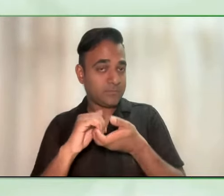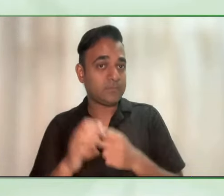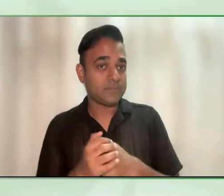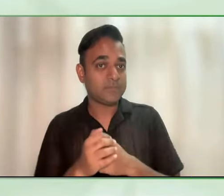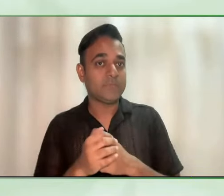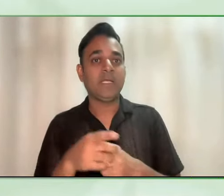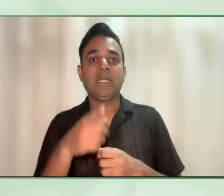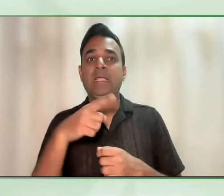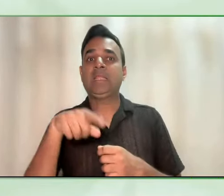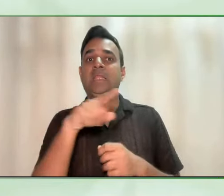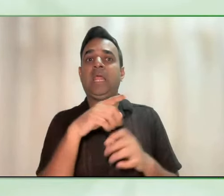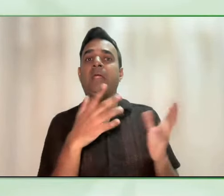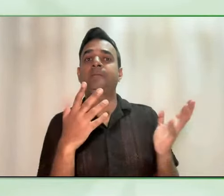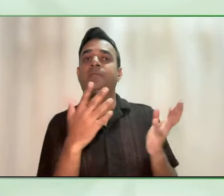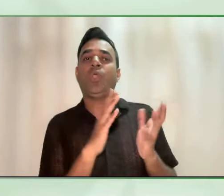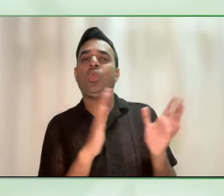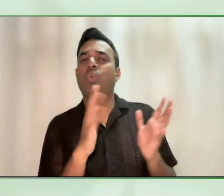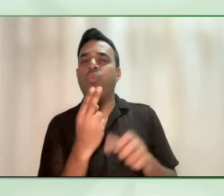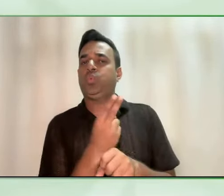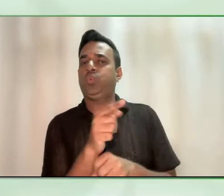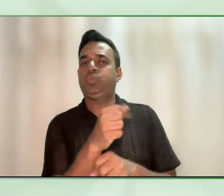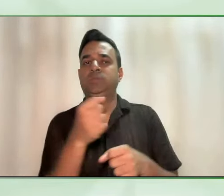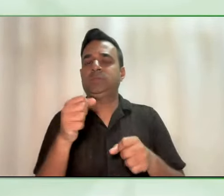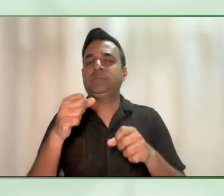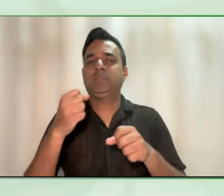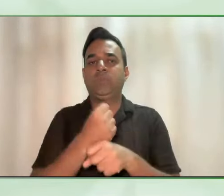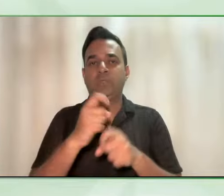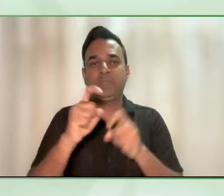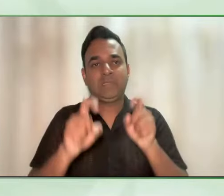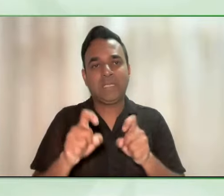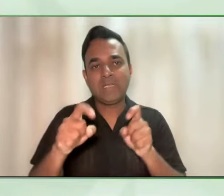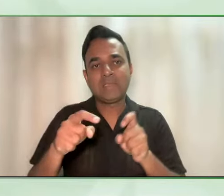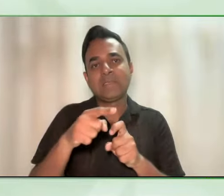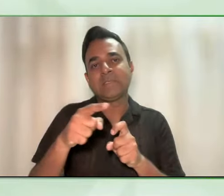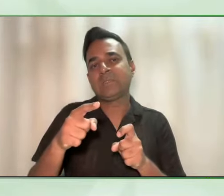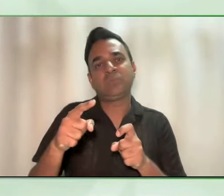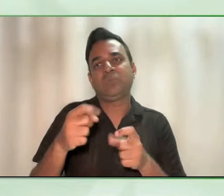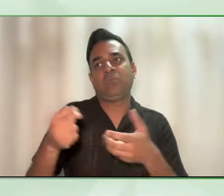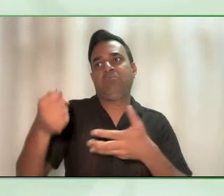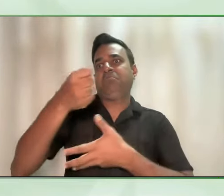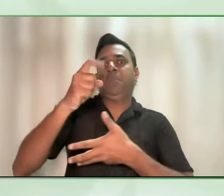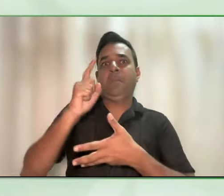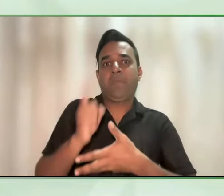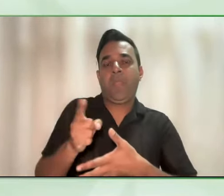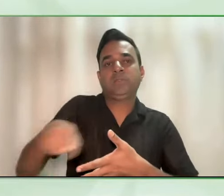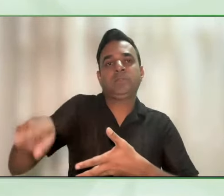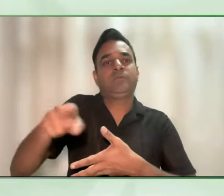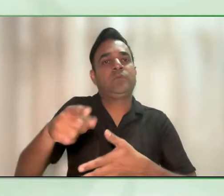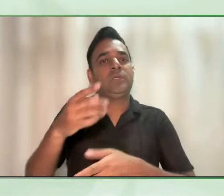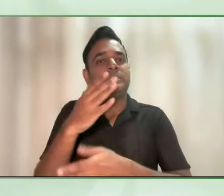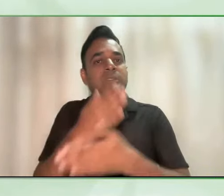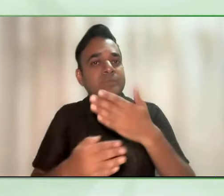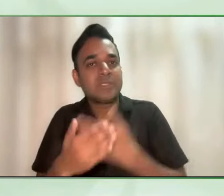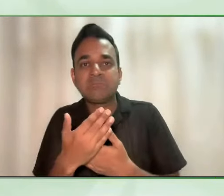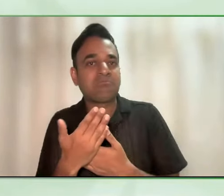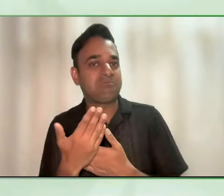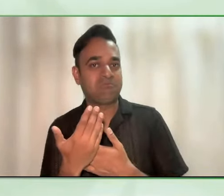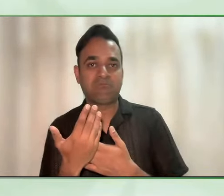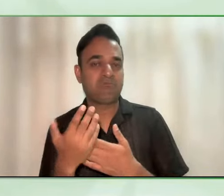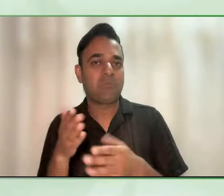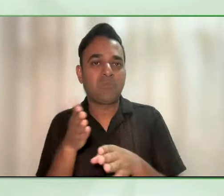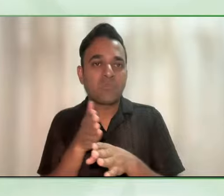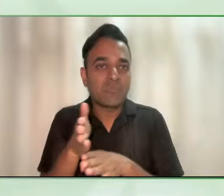work. We can see a widespread failure to acknowledge the basic rights of people with disabilities, which